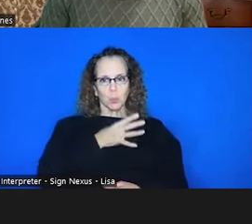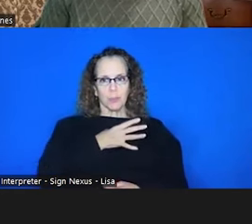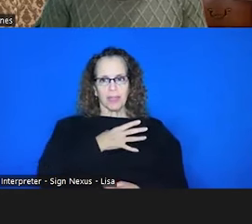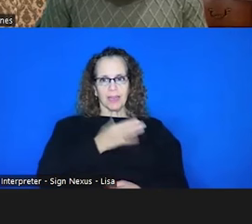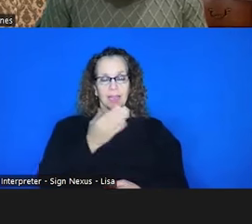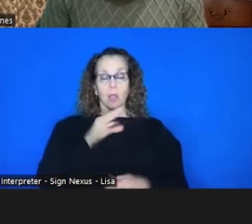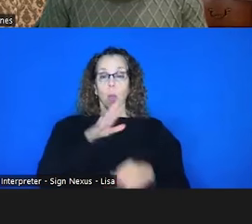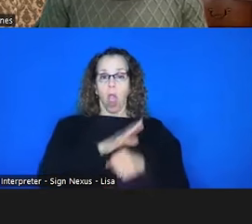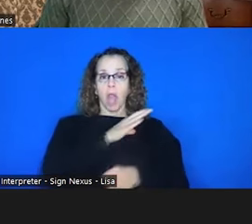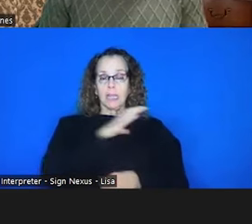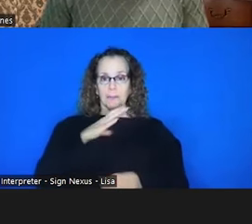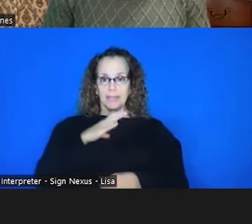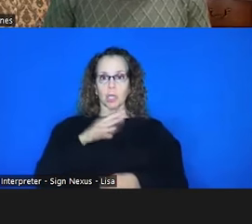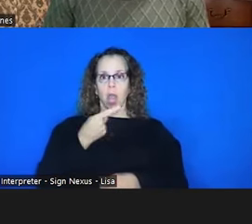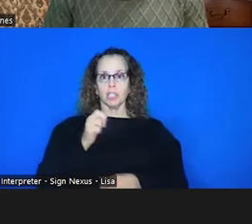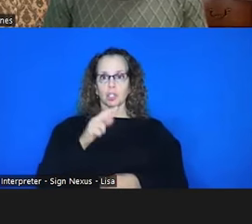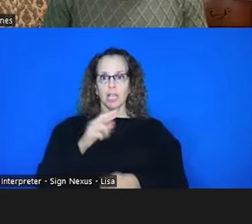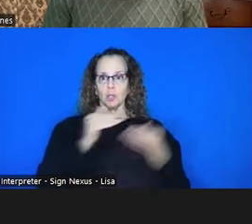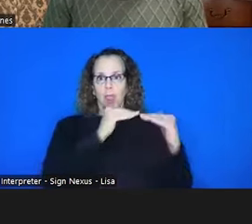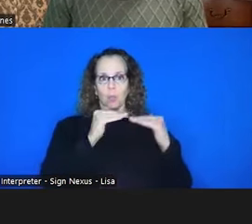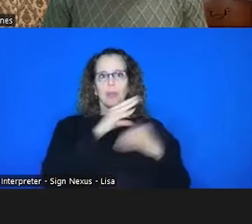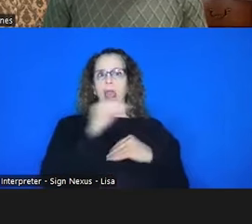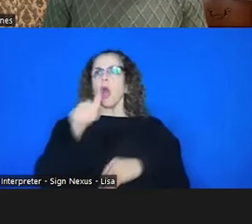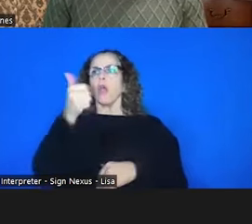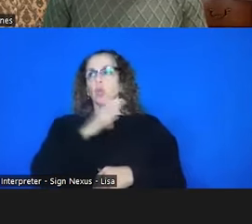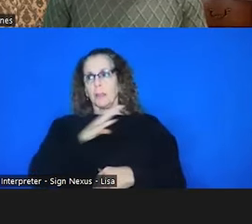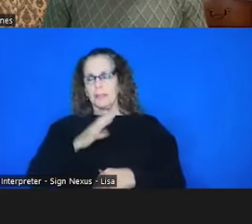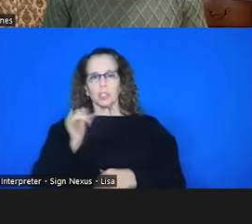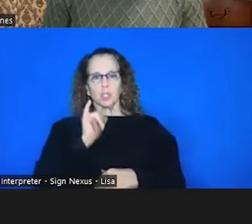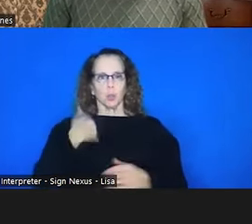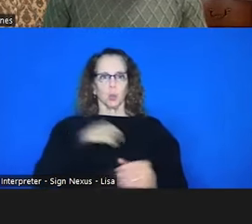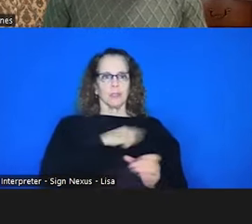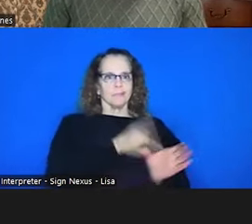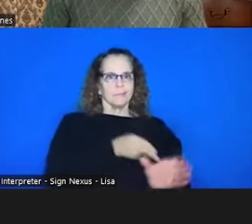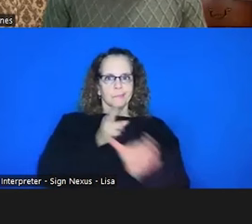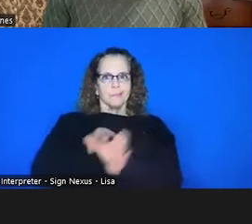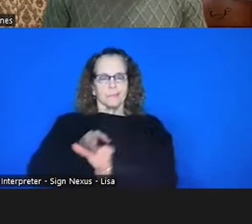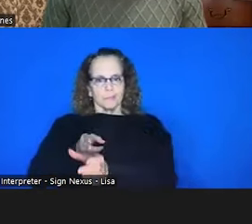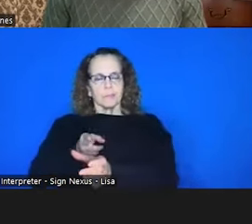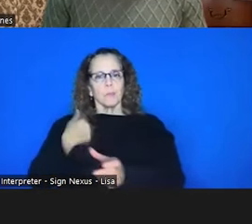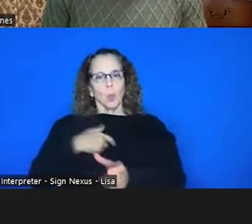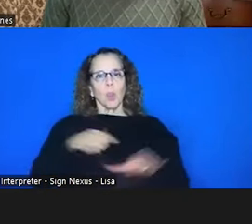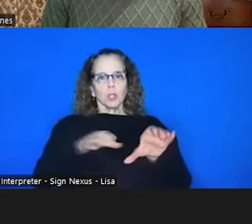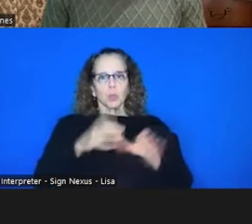Gender Equity and other commissions across the city that we are doing what we can.